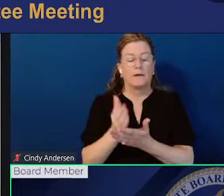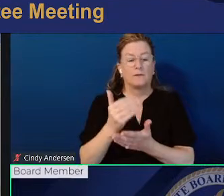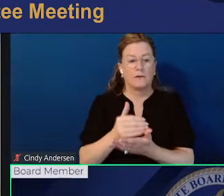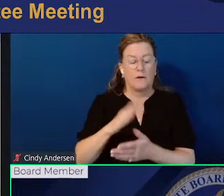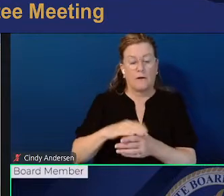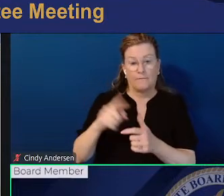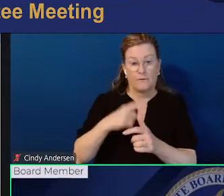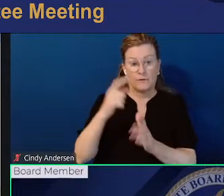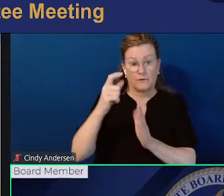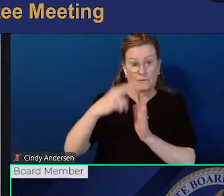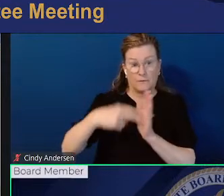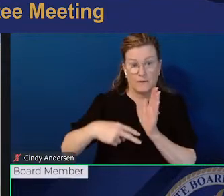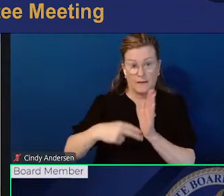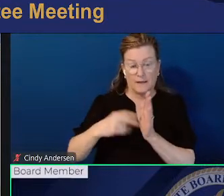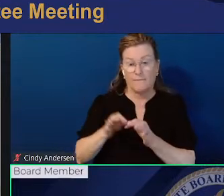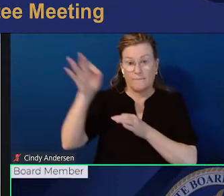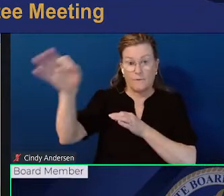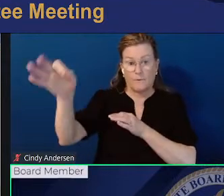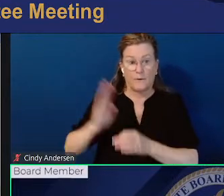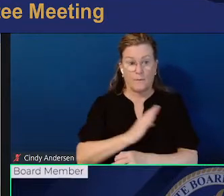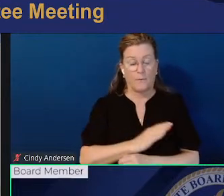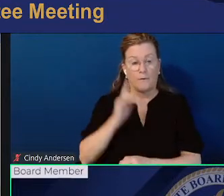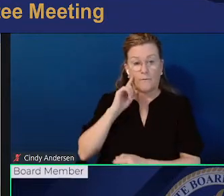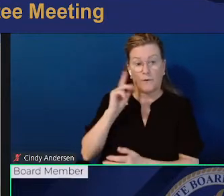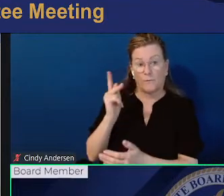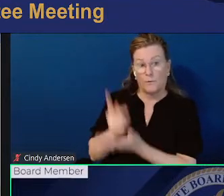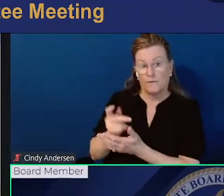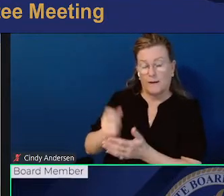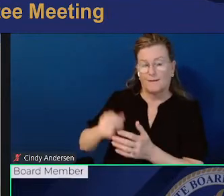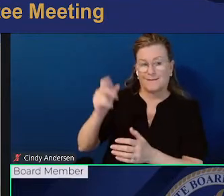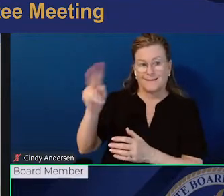board for approval on second and final reading.